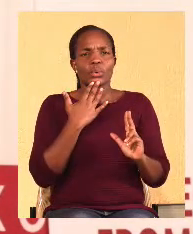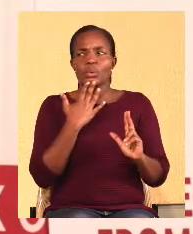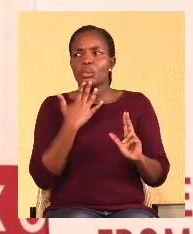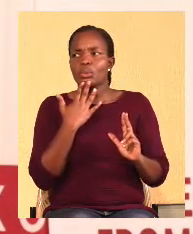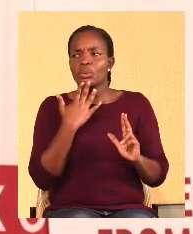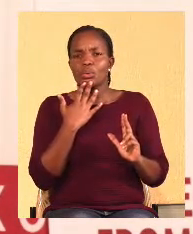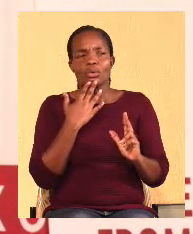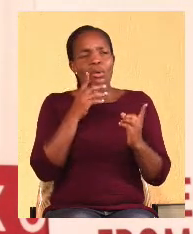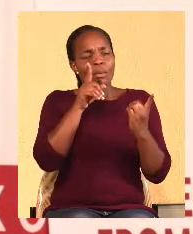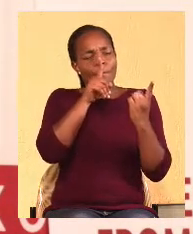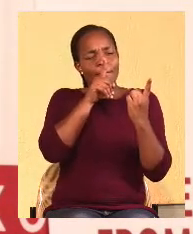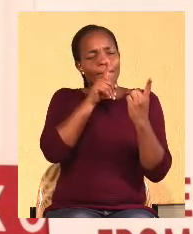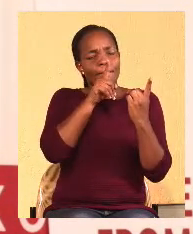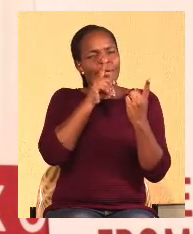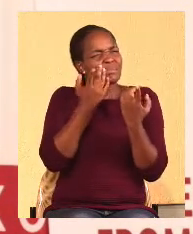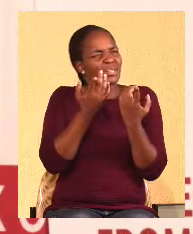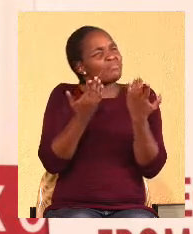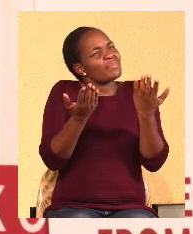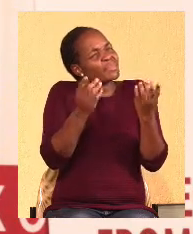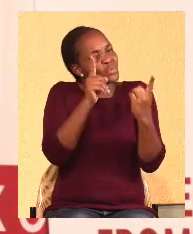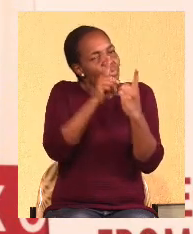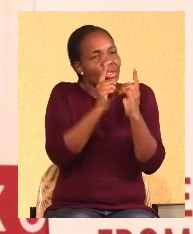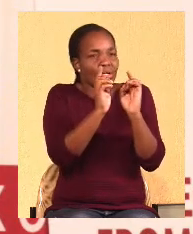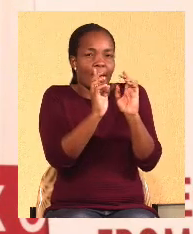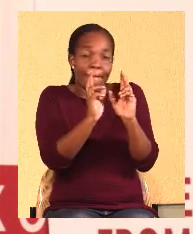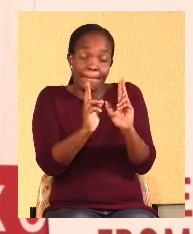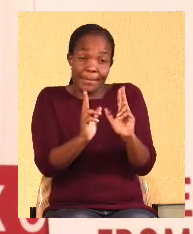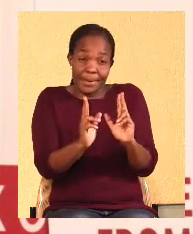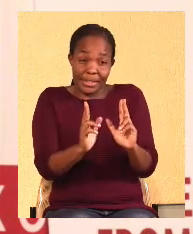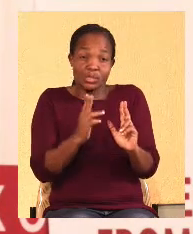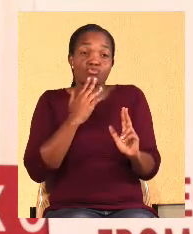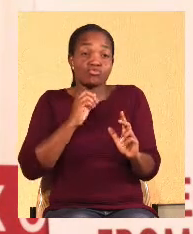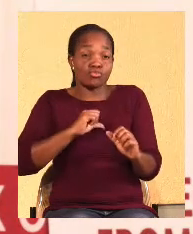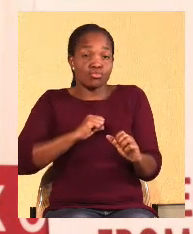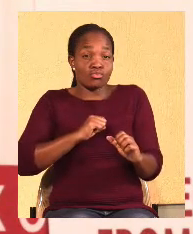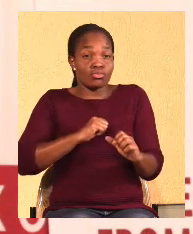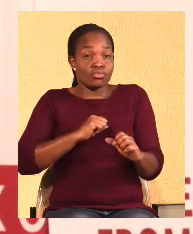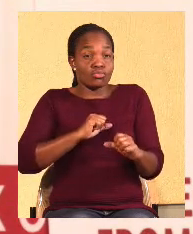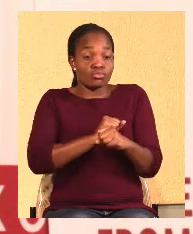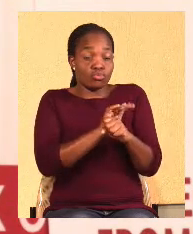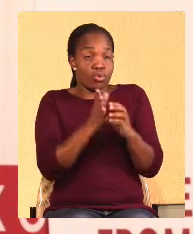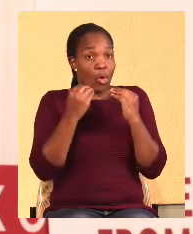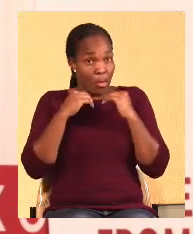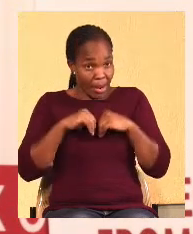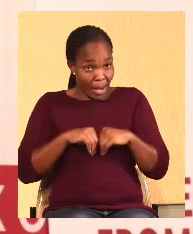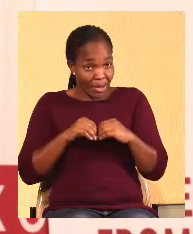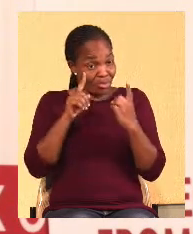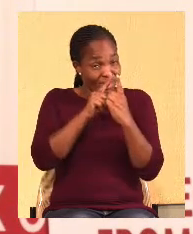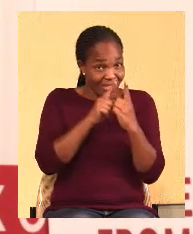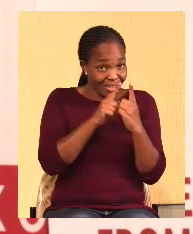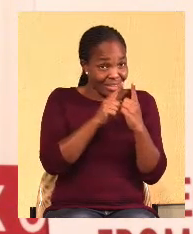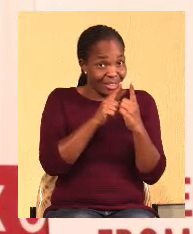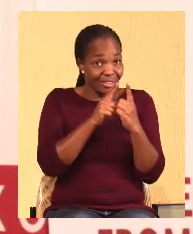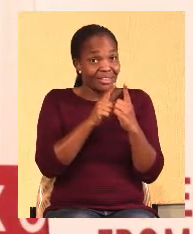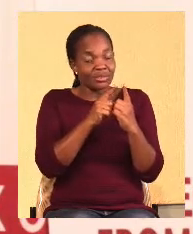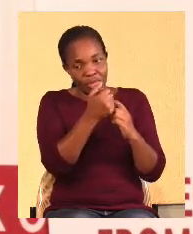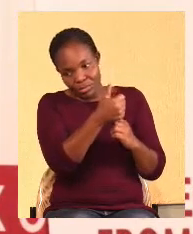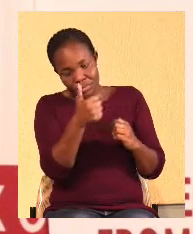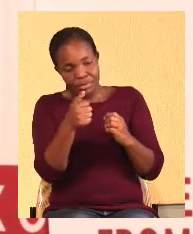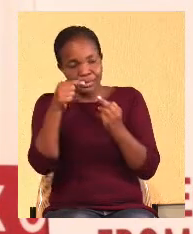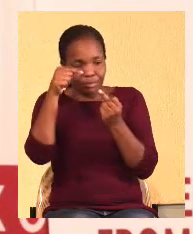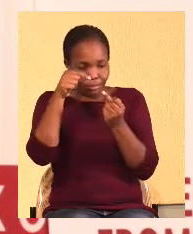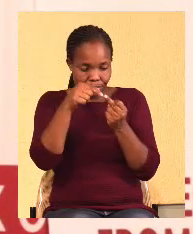in contact, those who are presenting to the health facility with respiratory ailment, etc., etc. So